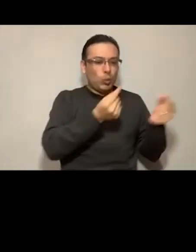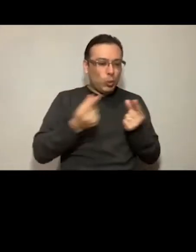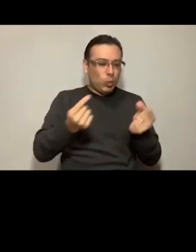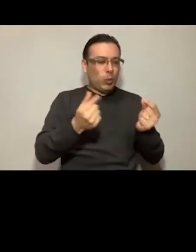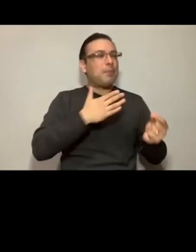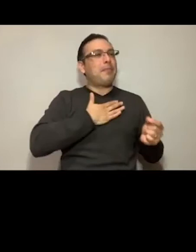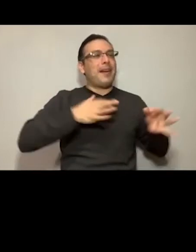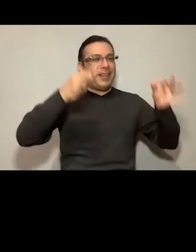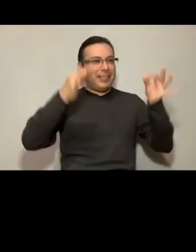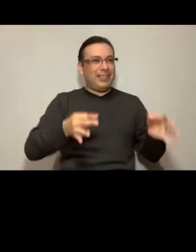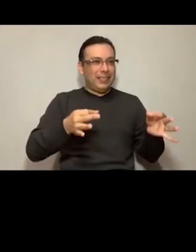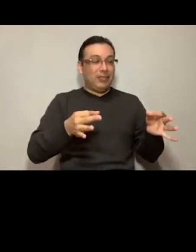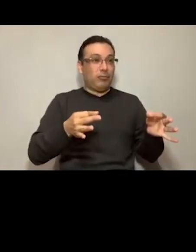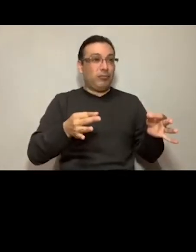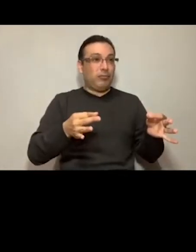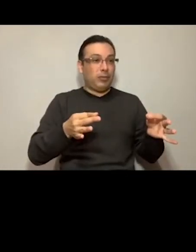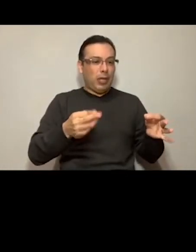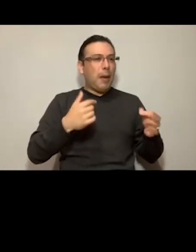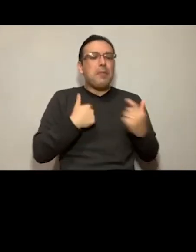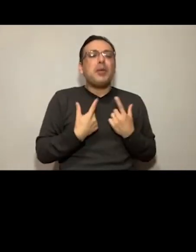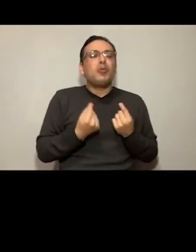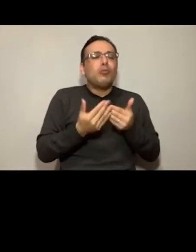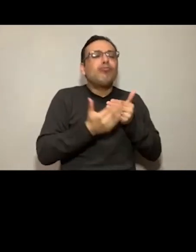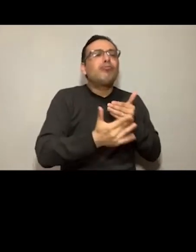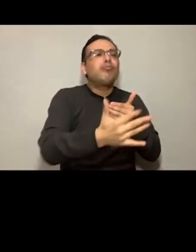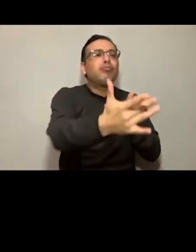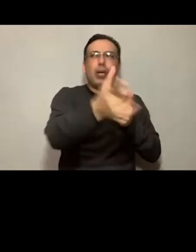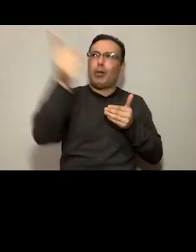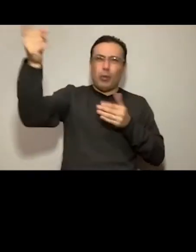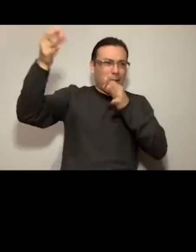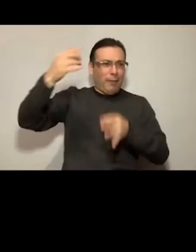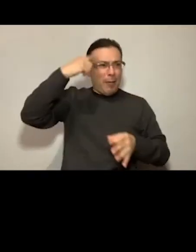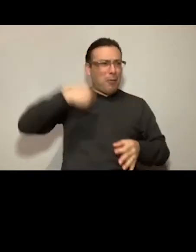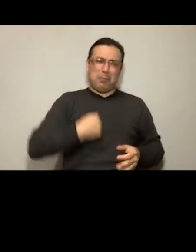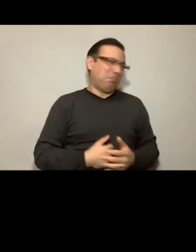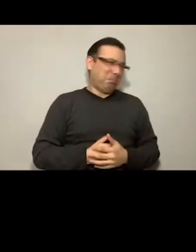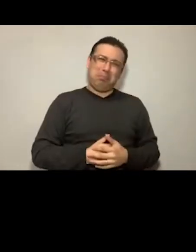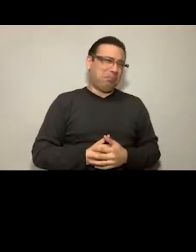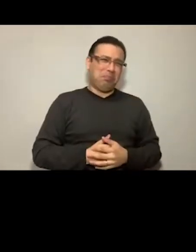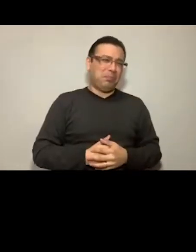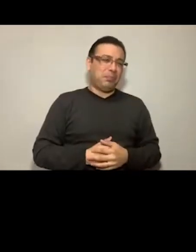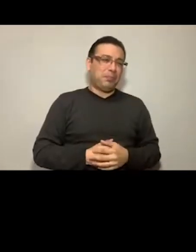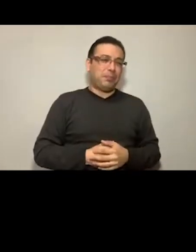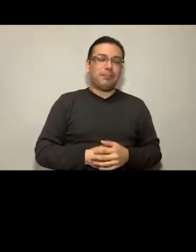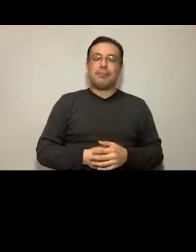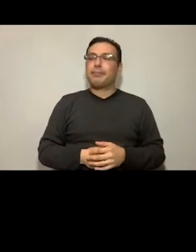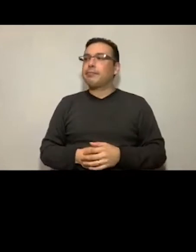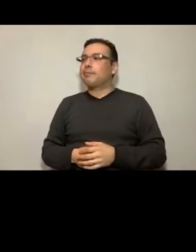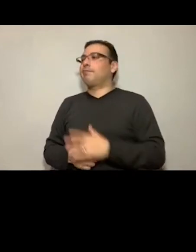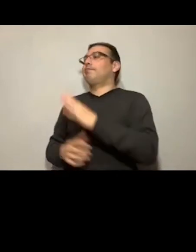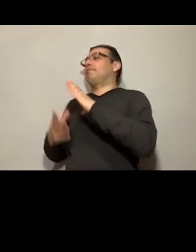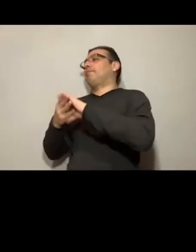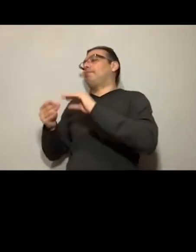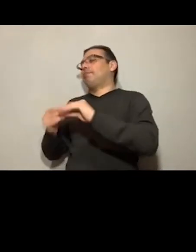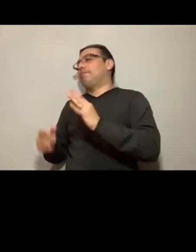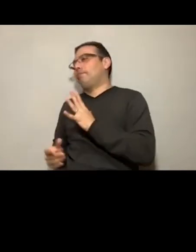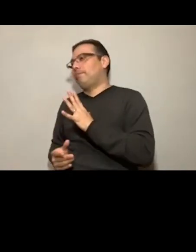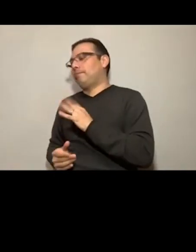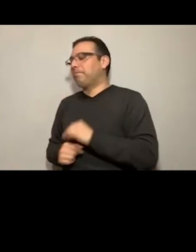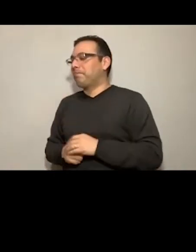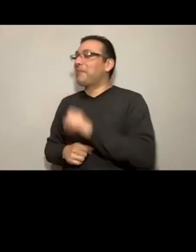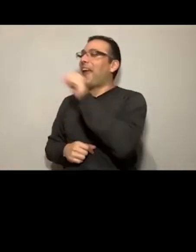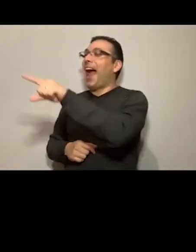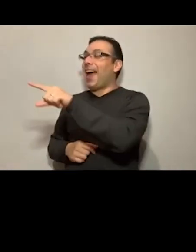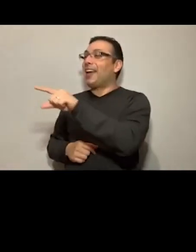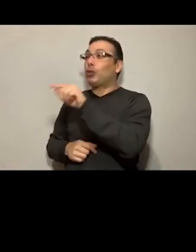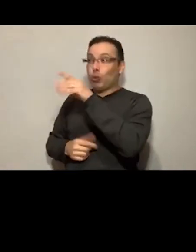decide, what your story is going to be. No one else gets to decide that. It's beautiful. Where do you see Andrea